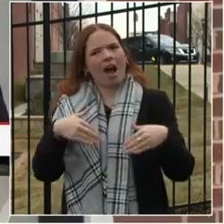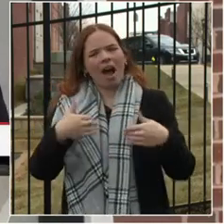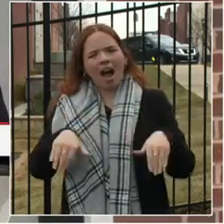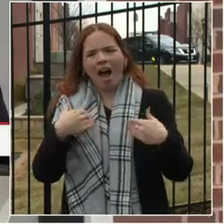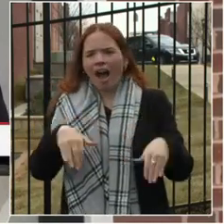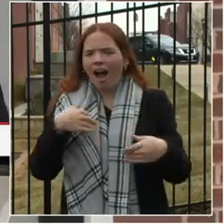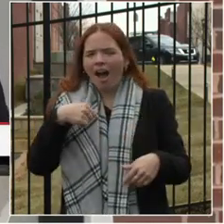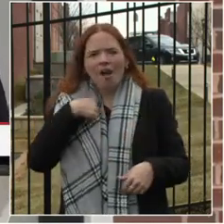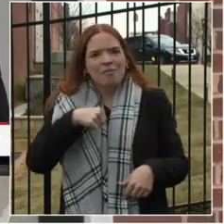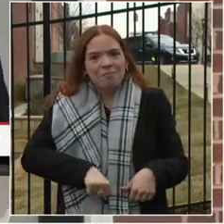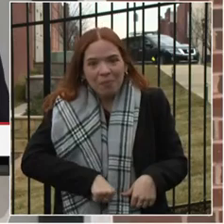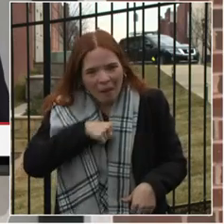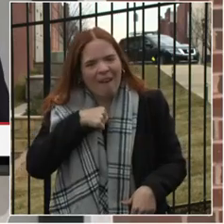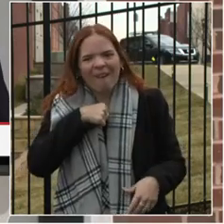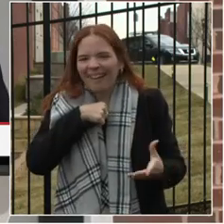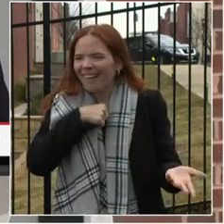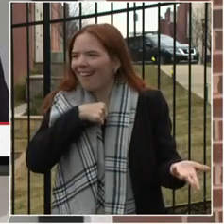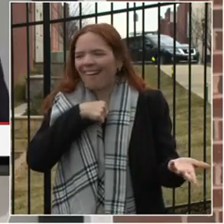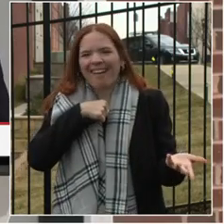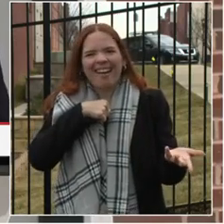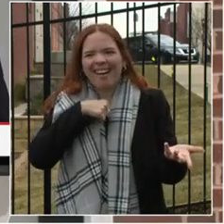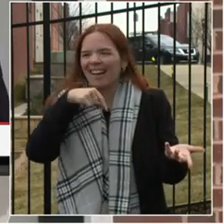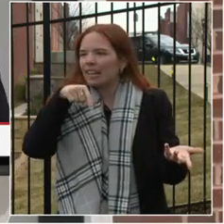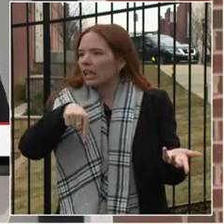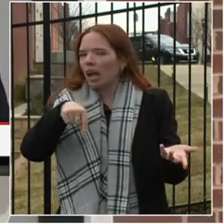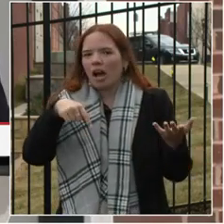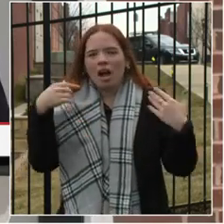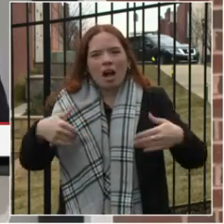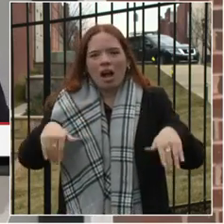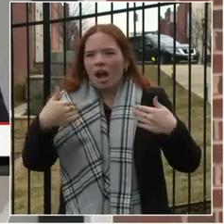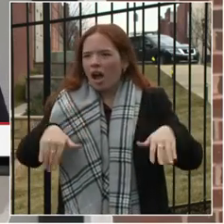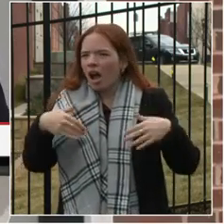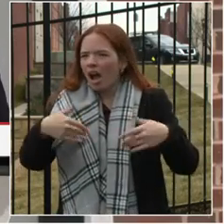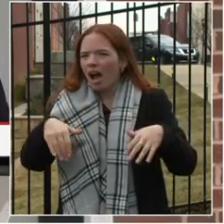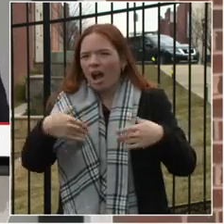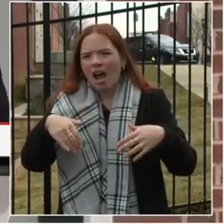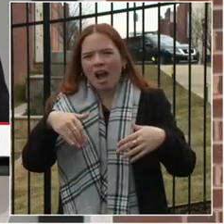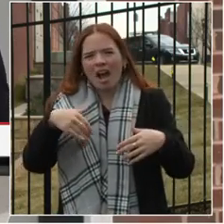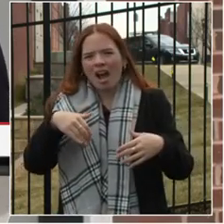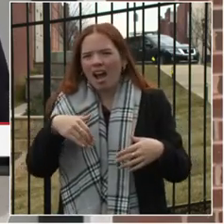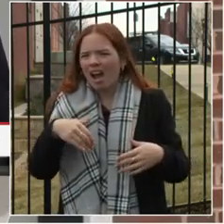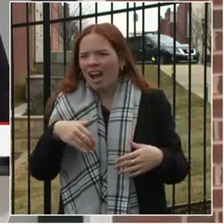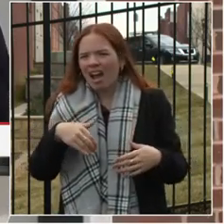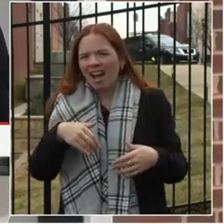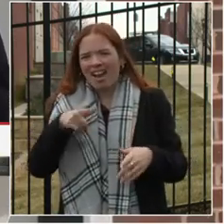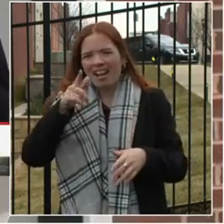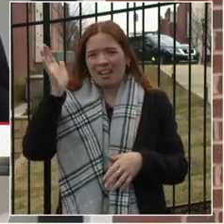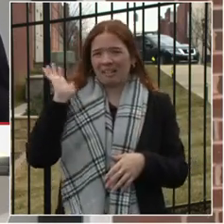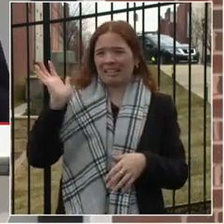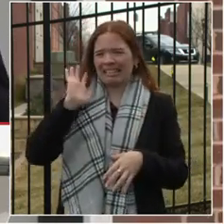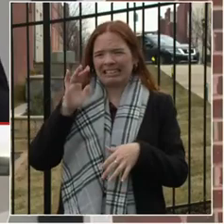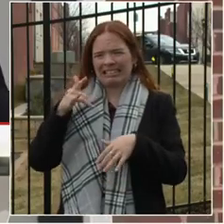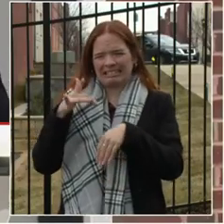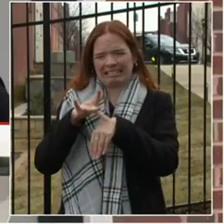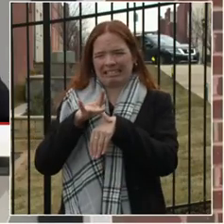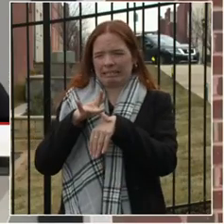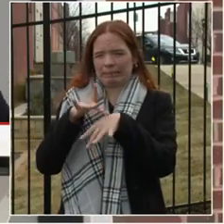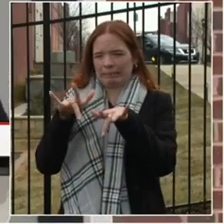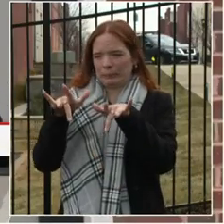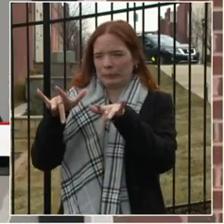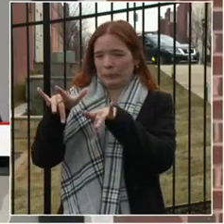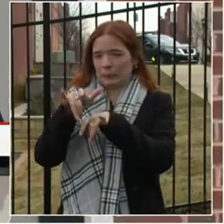that underutilized space, not that it wasn't greatly utilized, but it could be more utilized